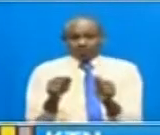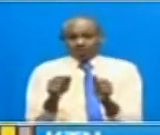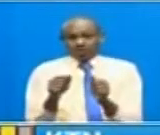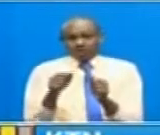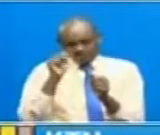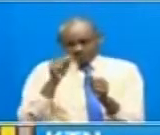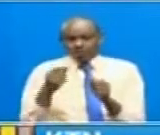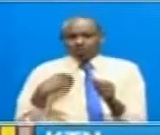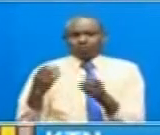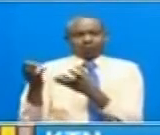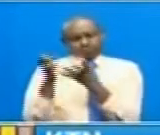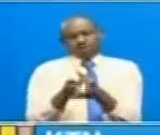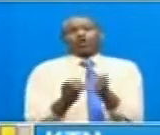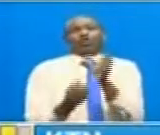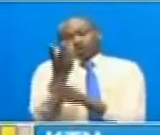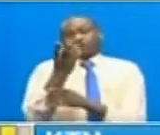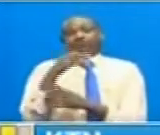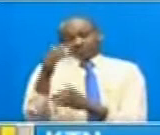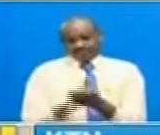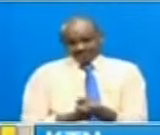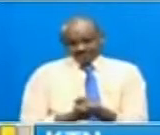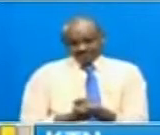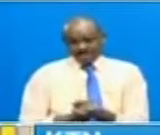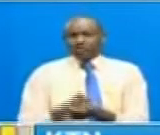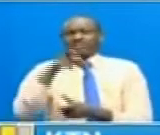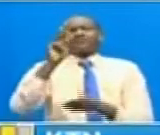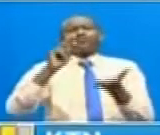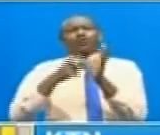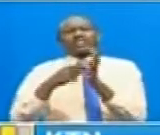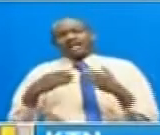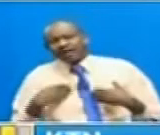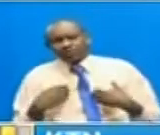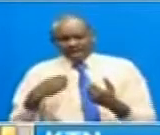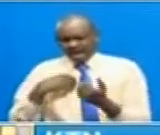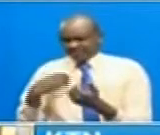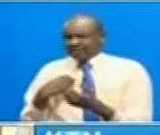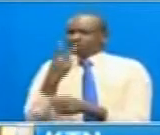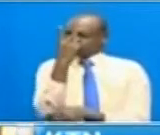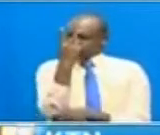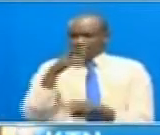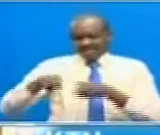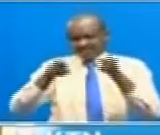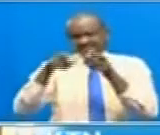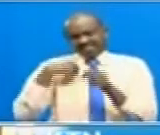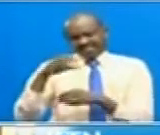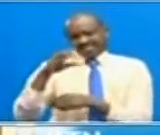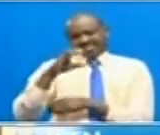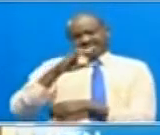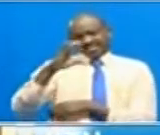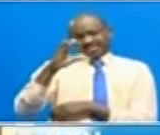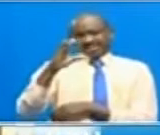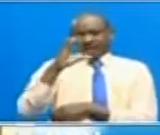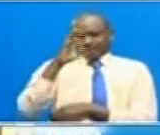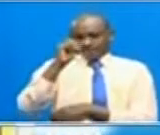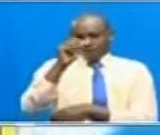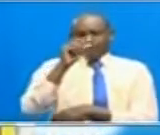key contributors of growth going forward. Among the projects that you're looking at, one of them is Two Rivers, which is meant to be a mall